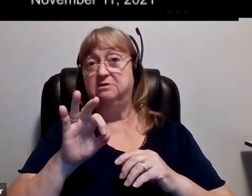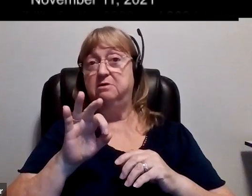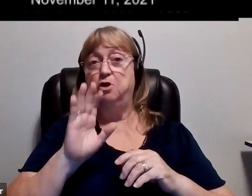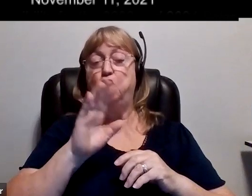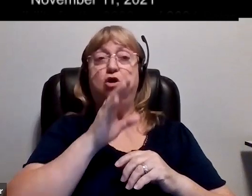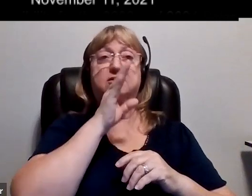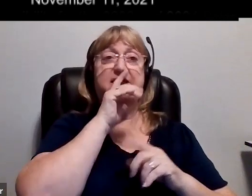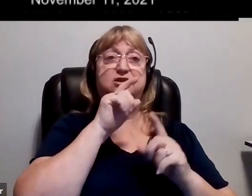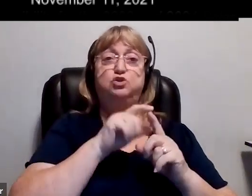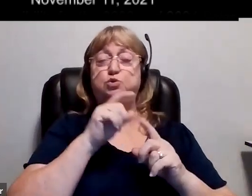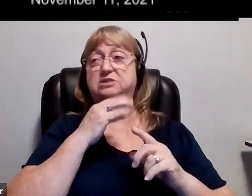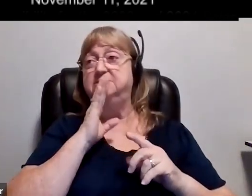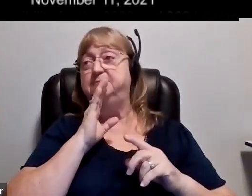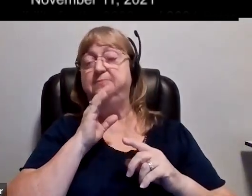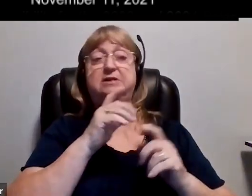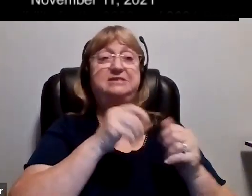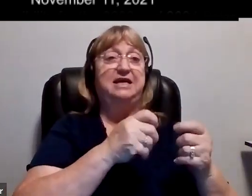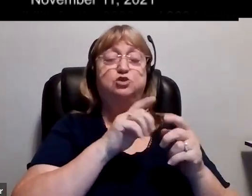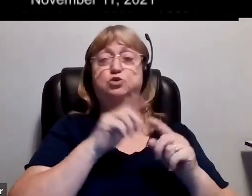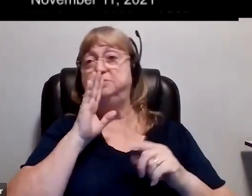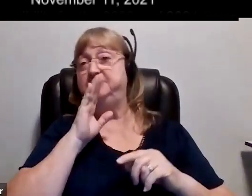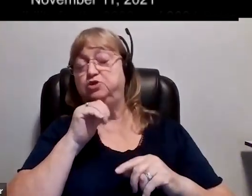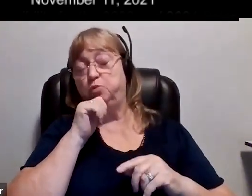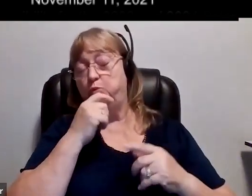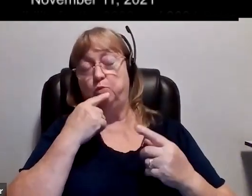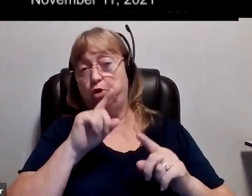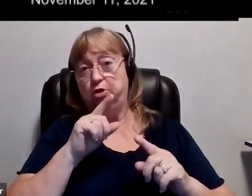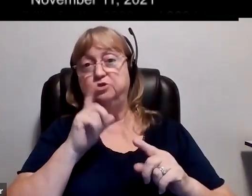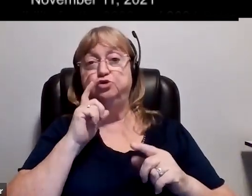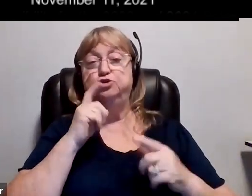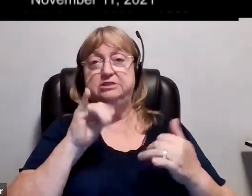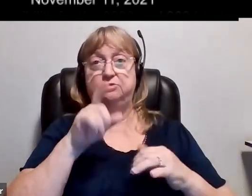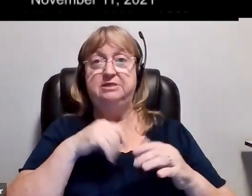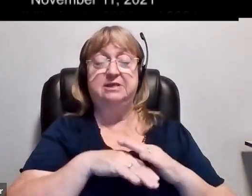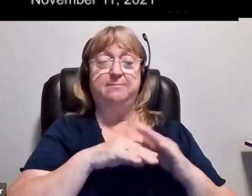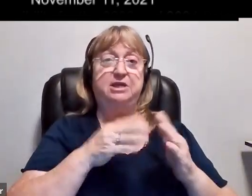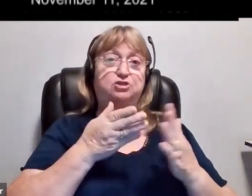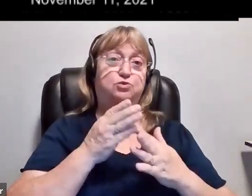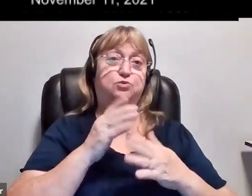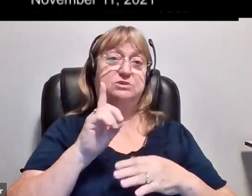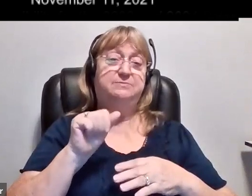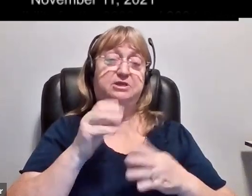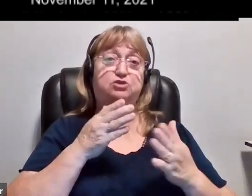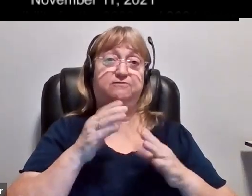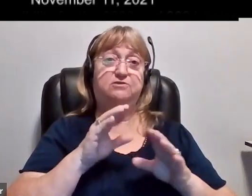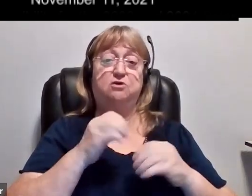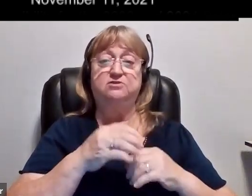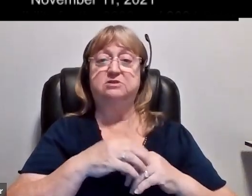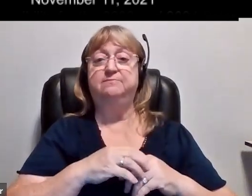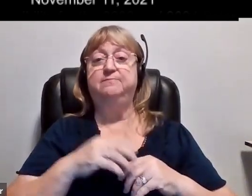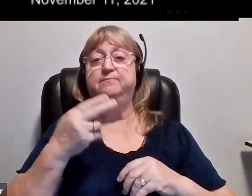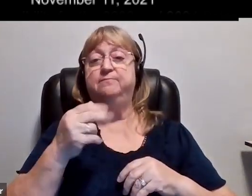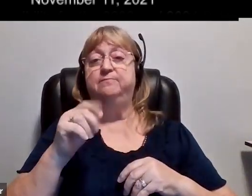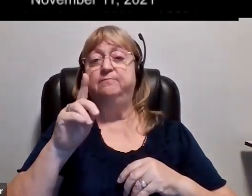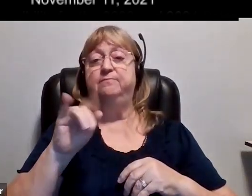text-to-speech software is not going to work. And so she'll need to have an accommodation through the Disability Services Office. Hadi is blind and he